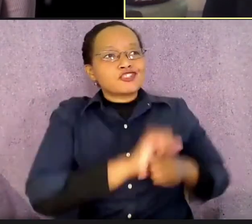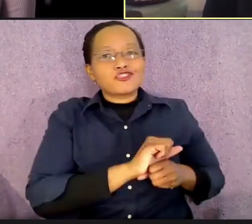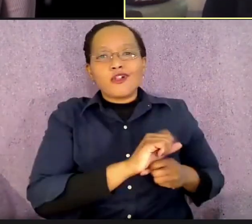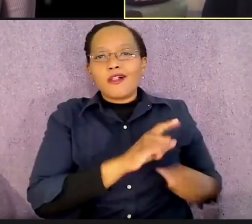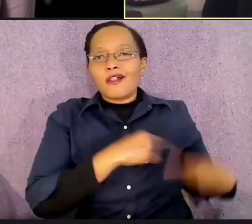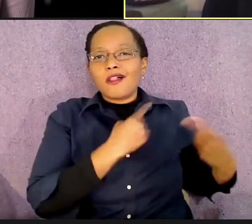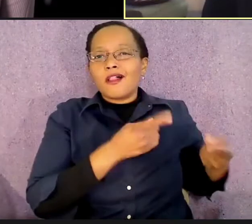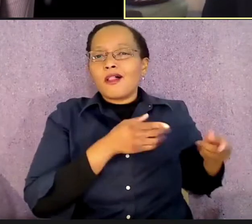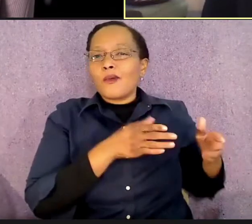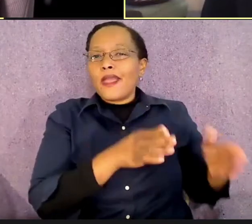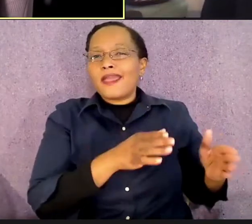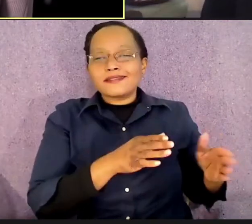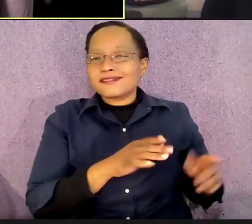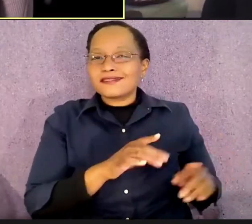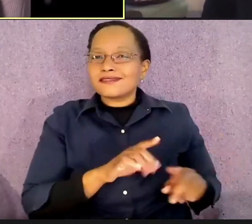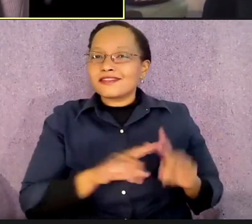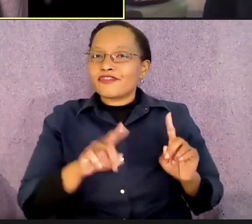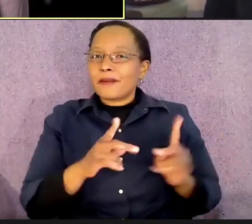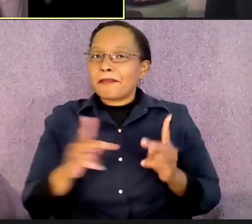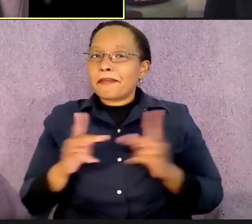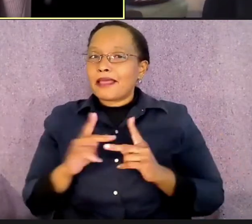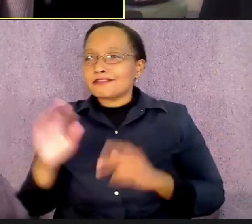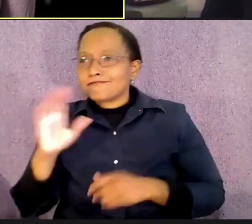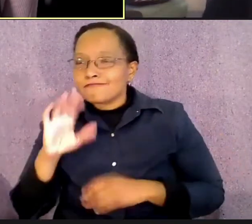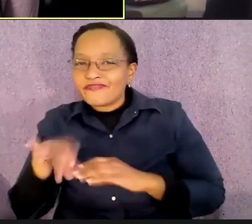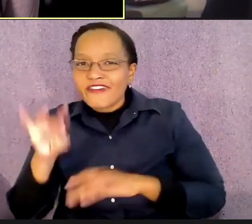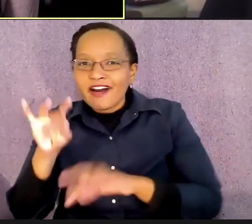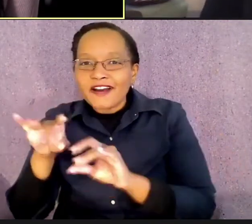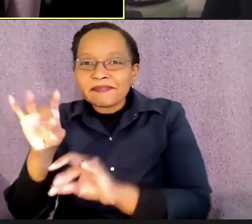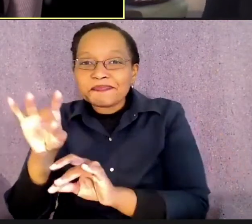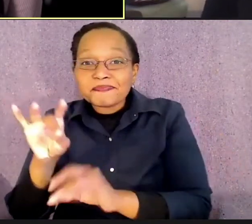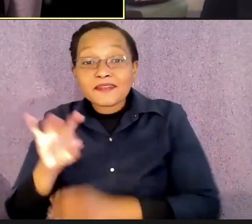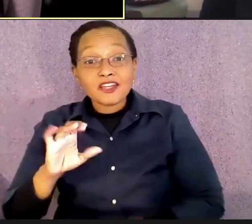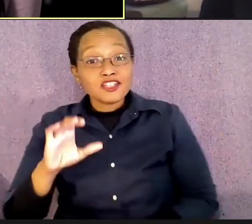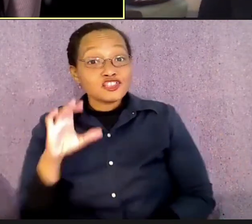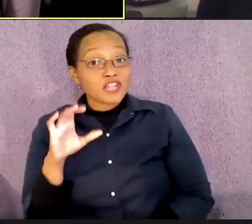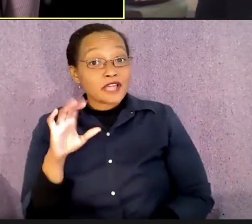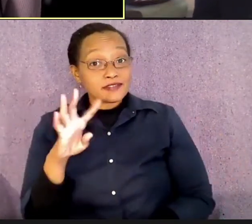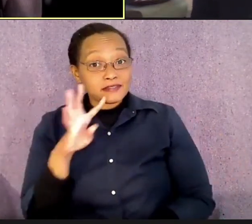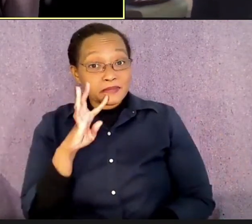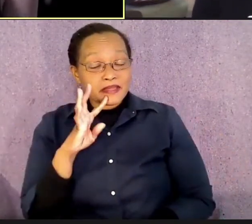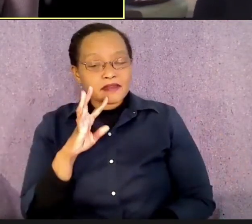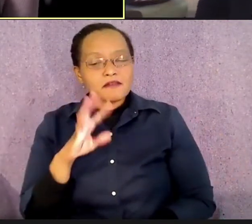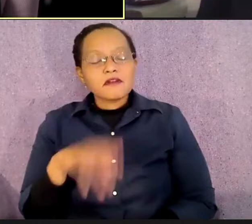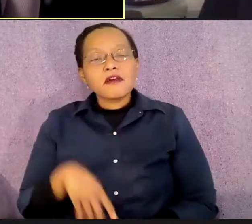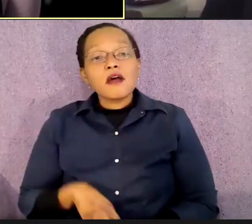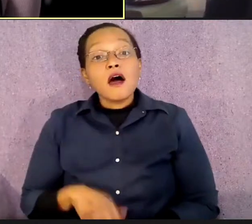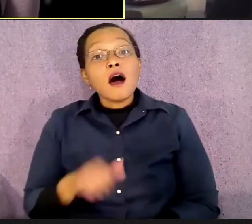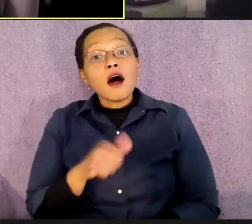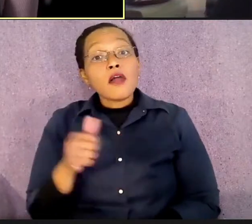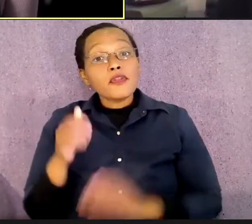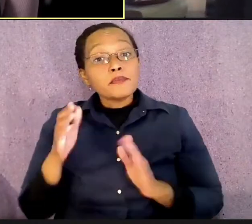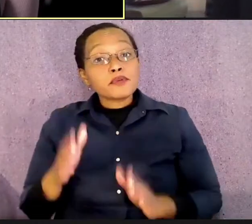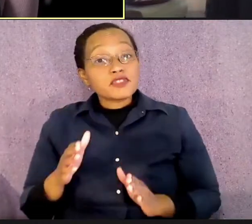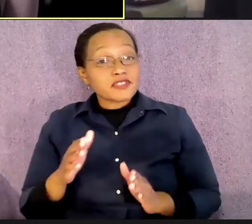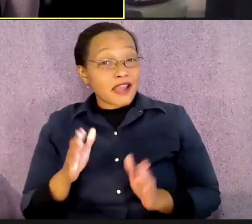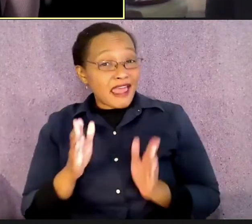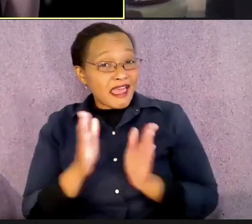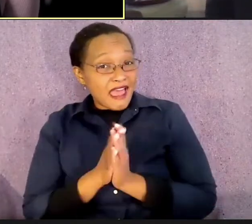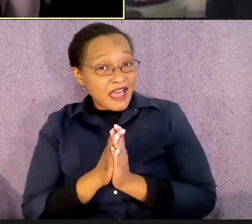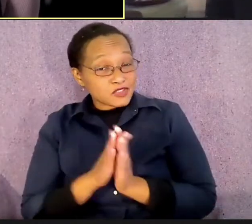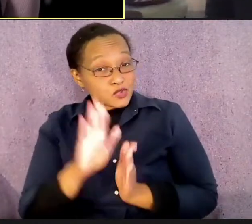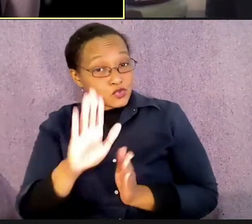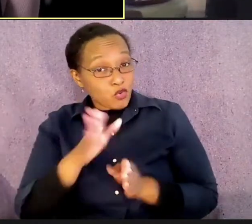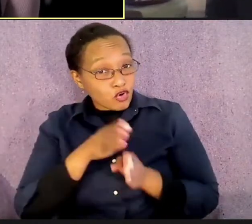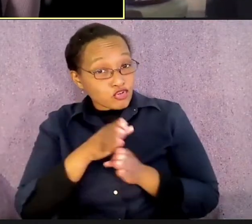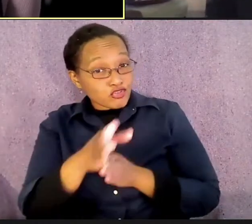be. And then you kind of mentioned this earlier on in the conversation, but another person did ask, have there been moments in your career where comedy did